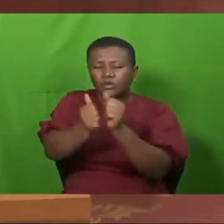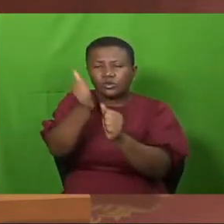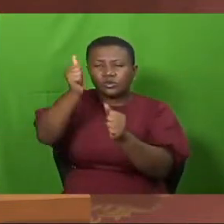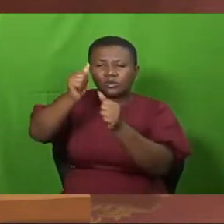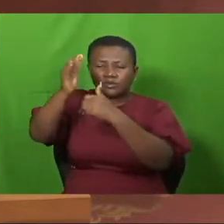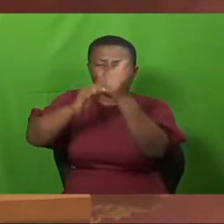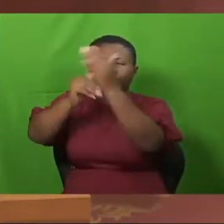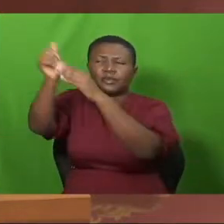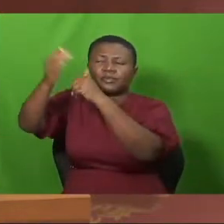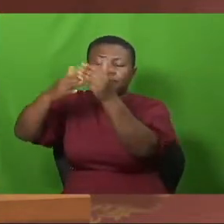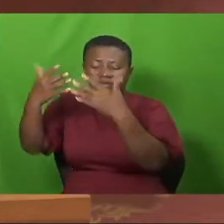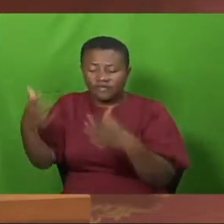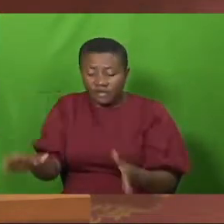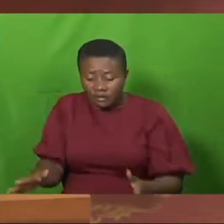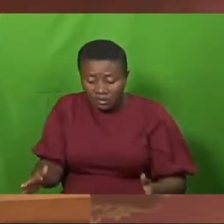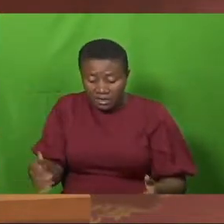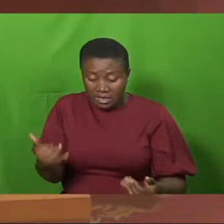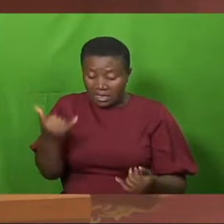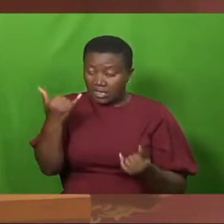fisher folks,